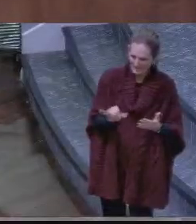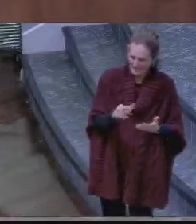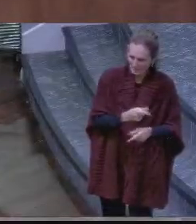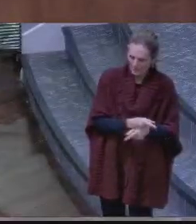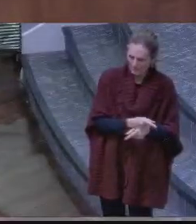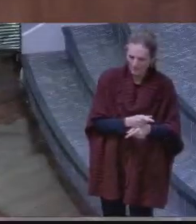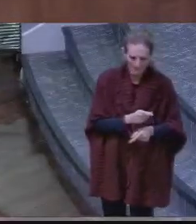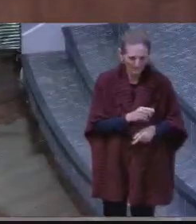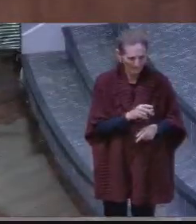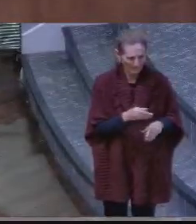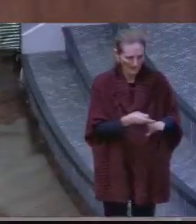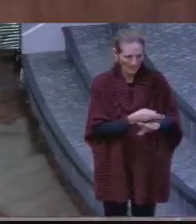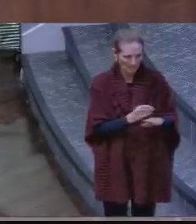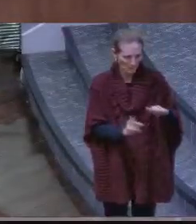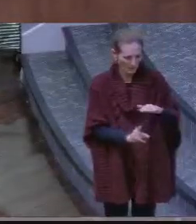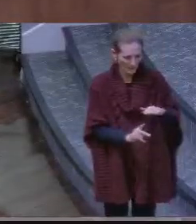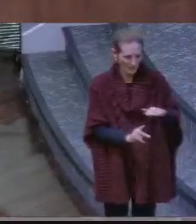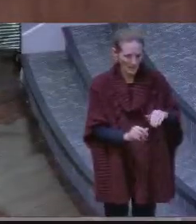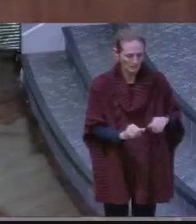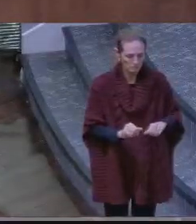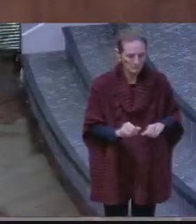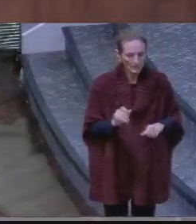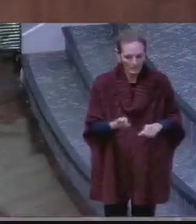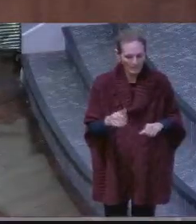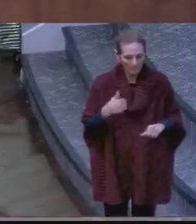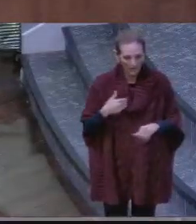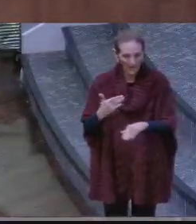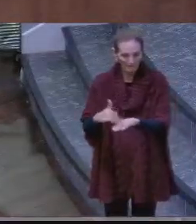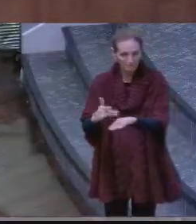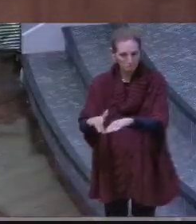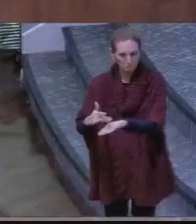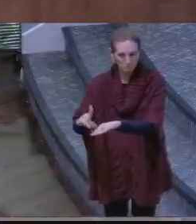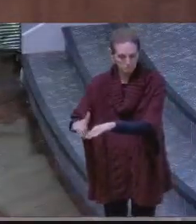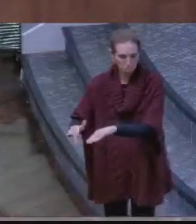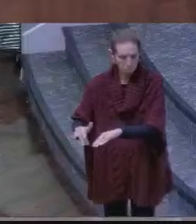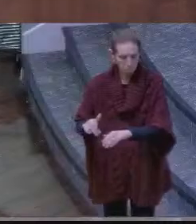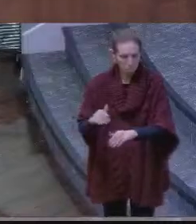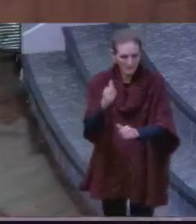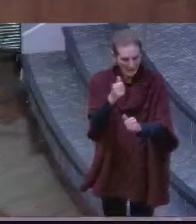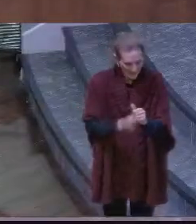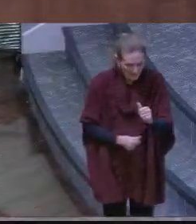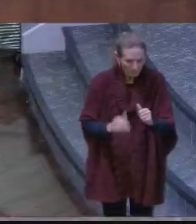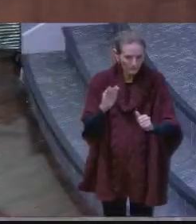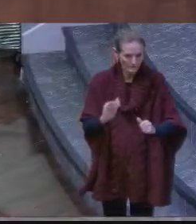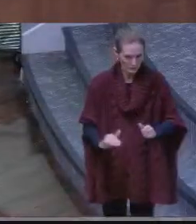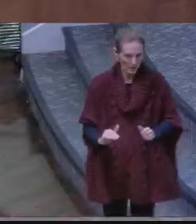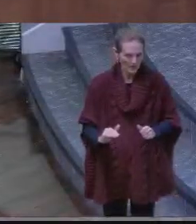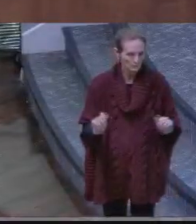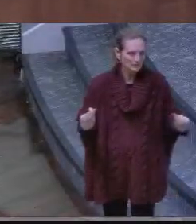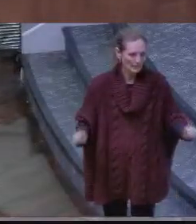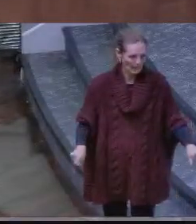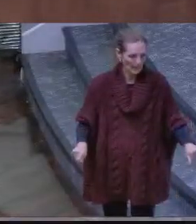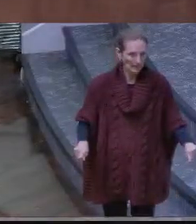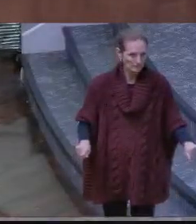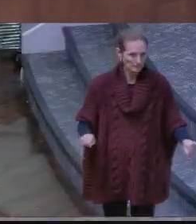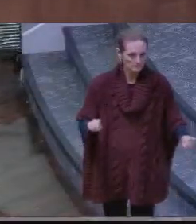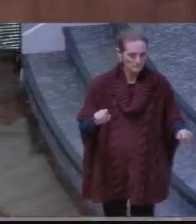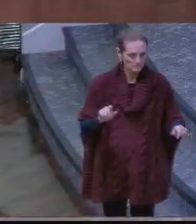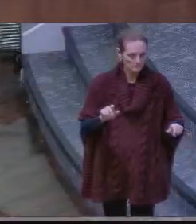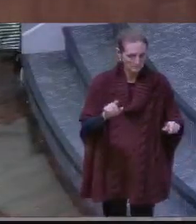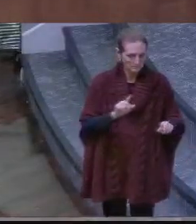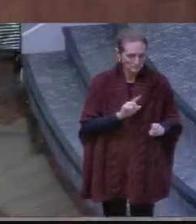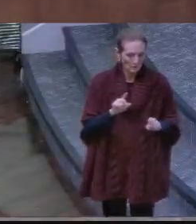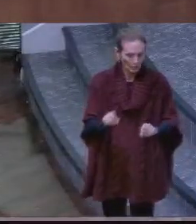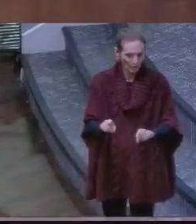Within the pre-K program, if we have the space available, then every child would be able to be